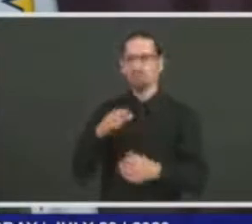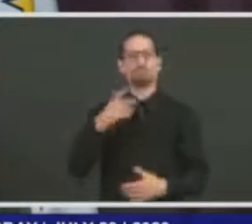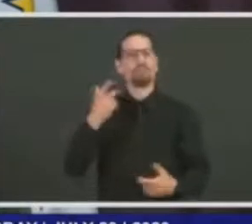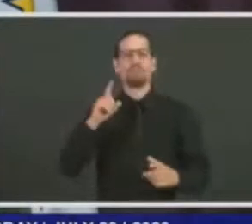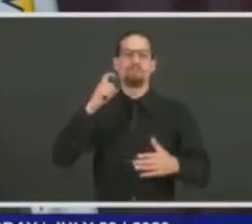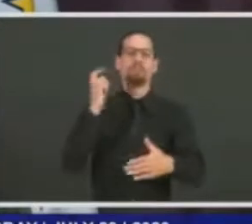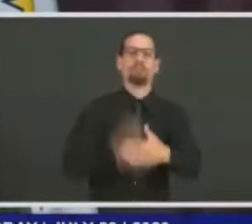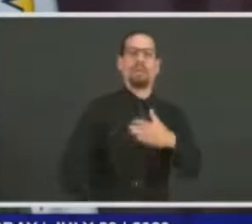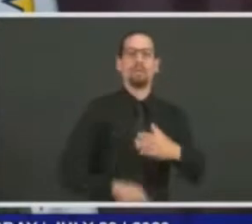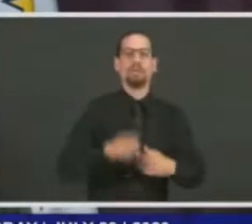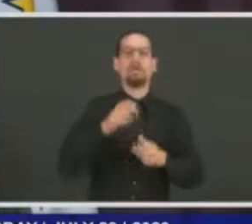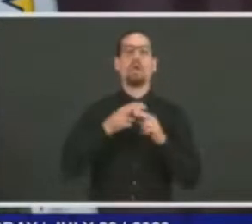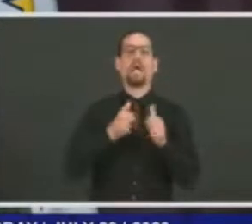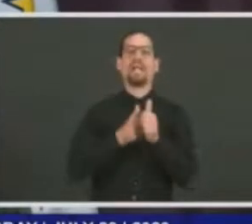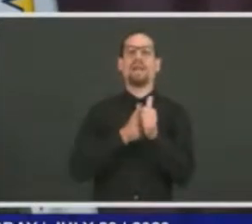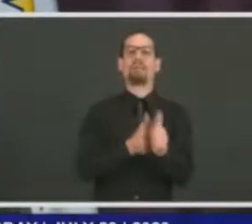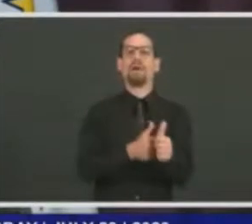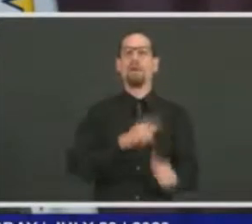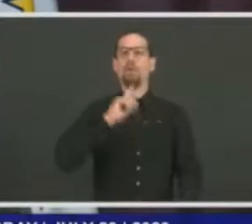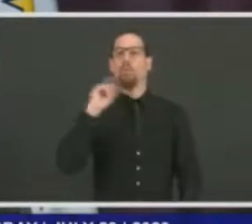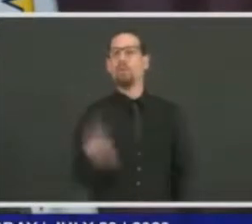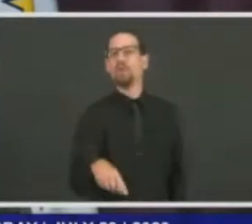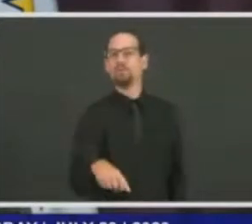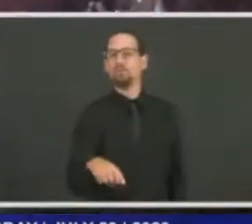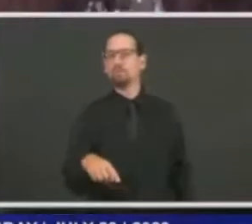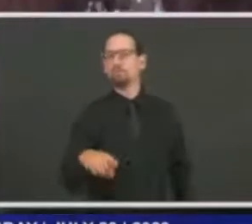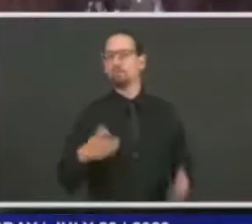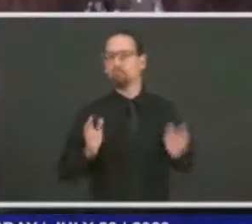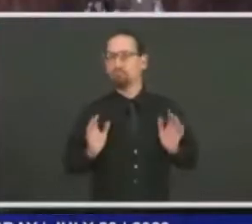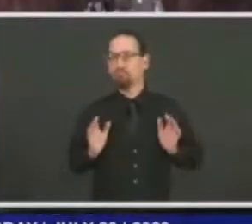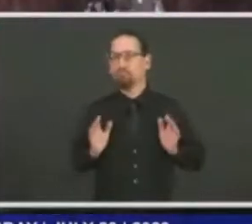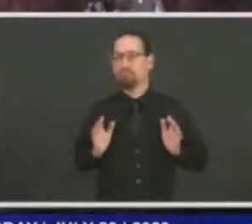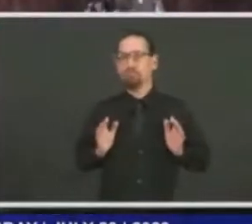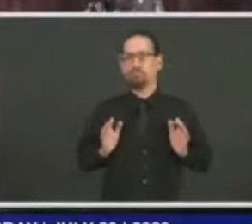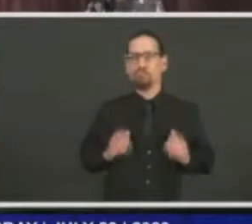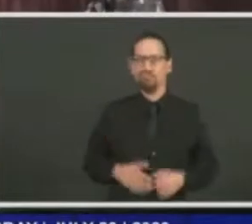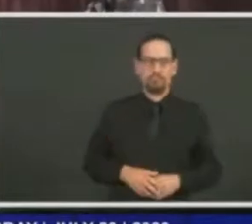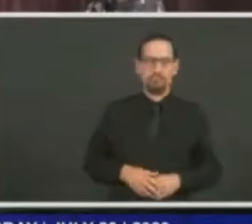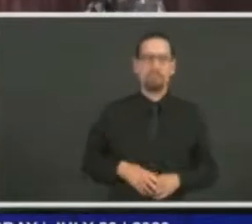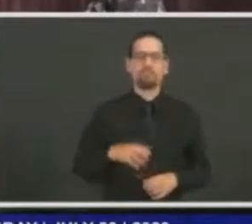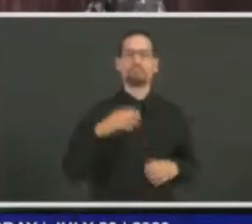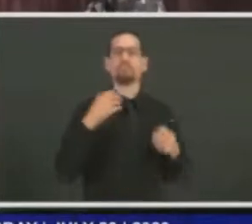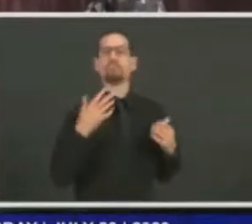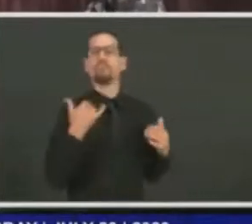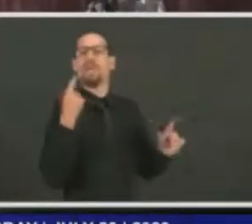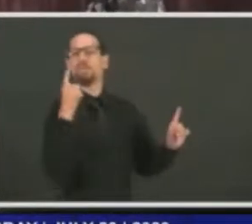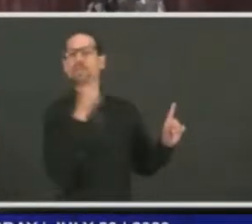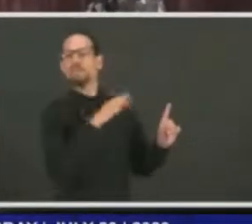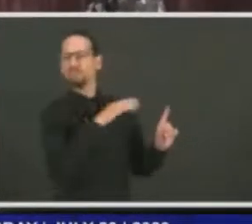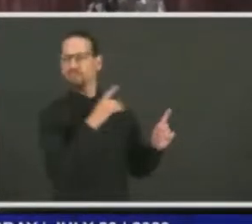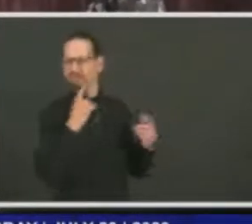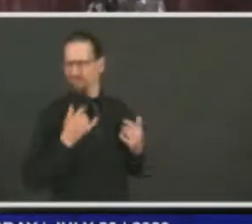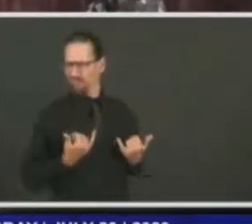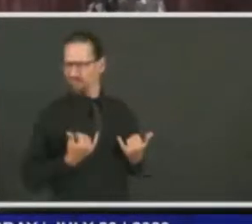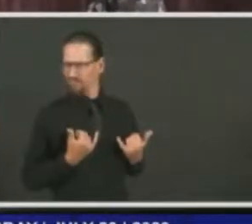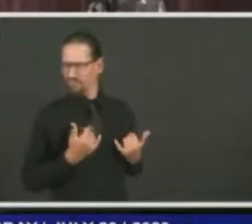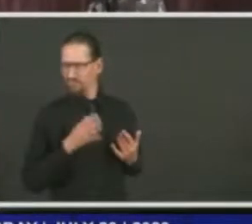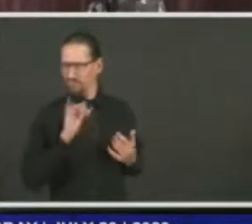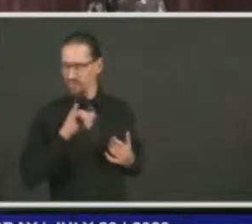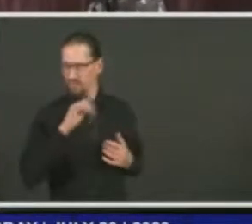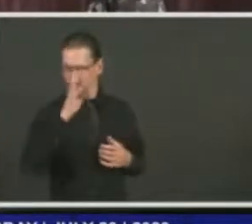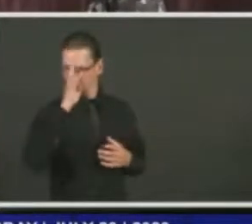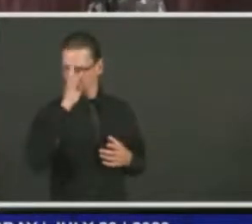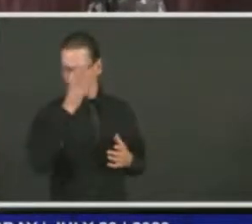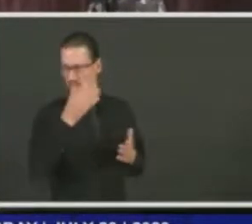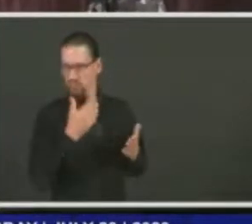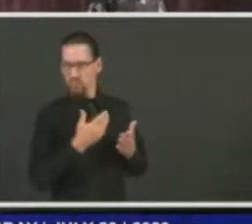of setting up tip lines, unfortunately, in today's heated climate, creates the specter, if you will, of folks diming each other